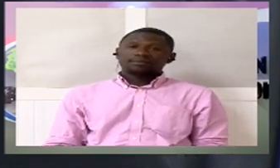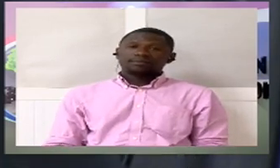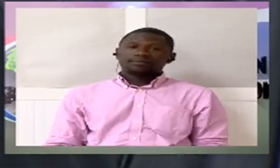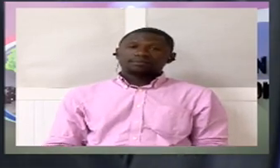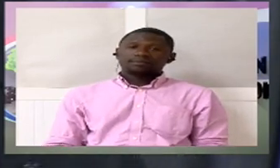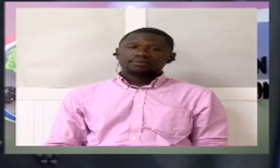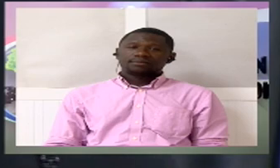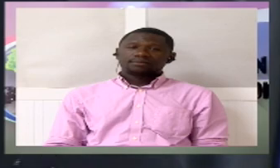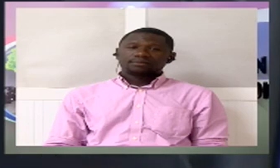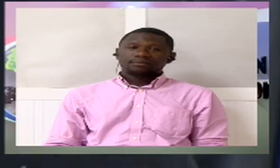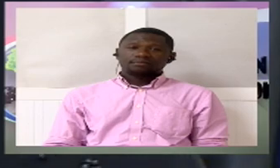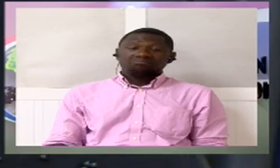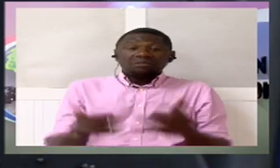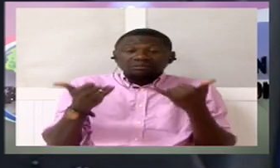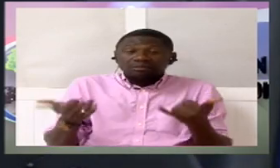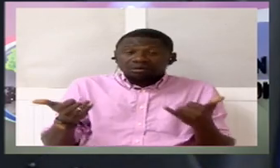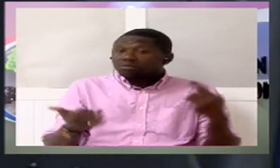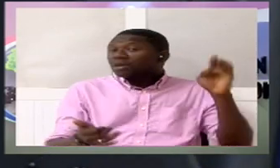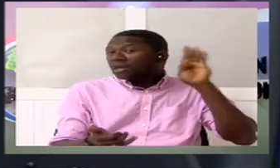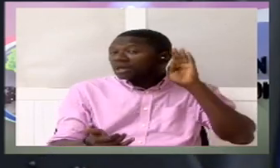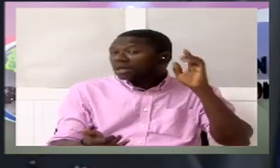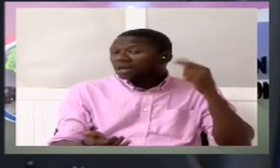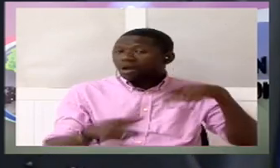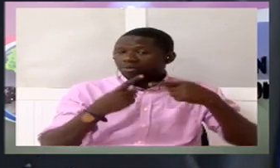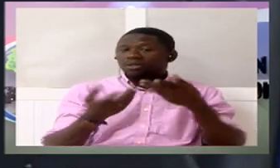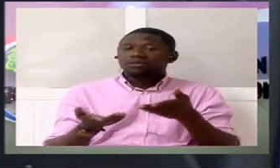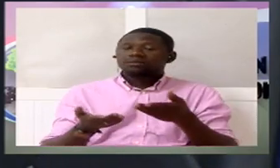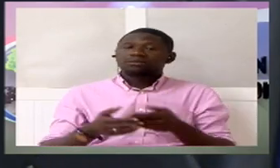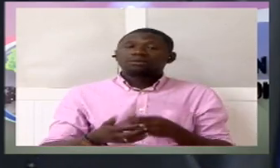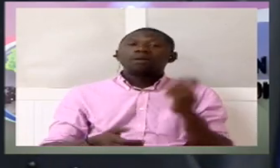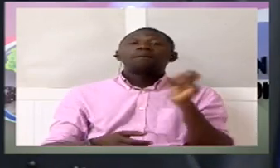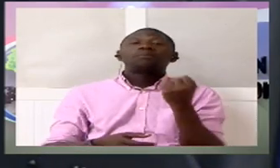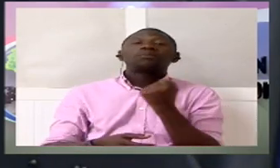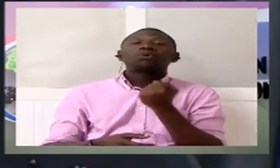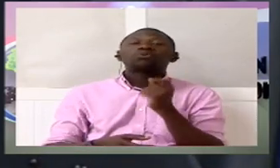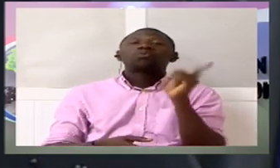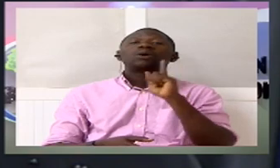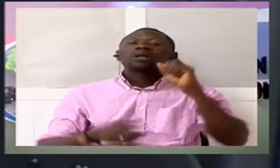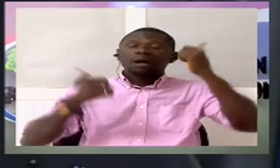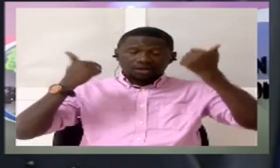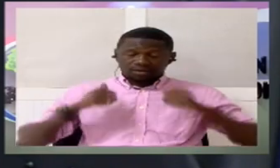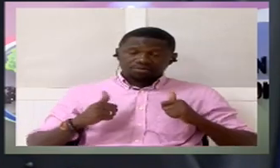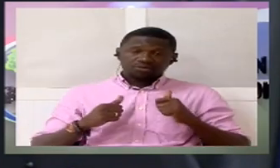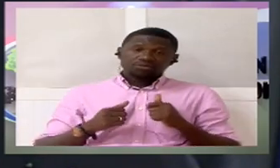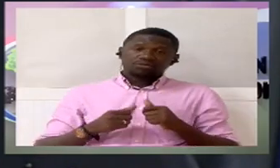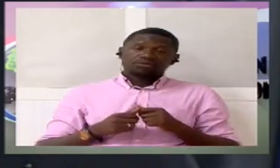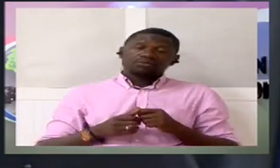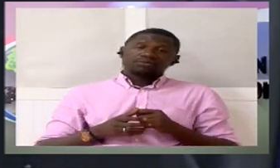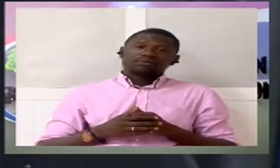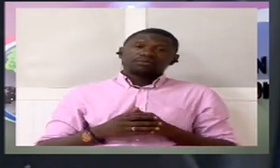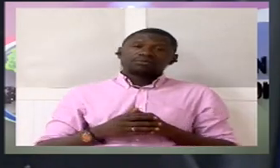mbeo moyo la jam. I'm just hearing that from here. Because menketa. Because what happened was tolbiri